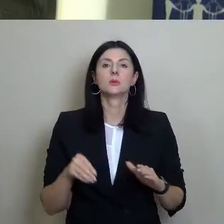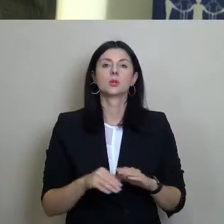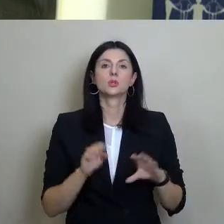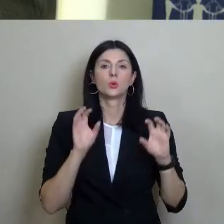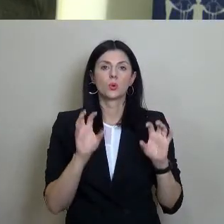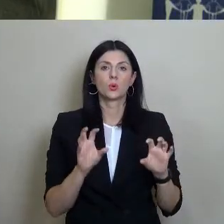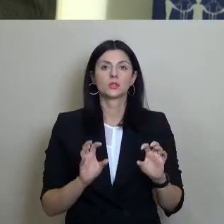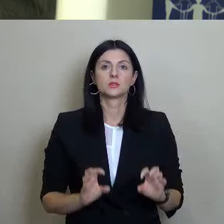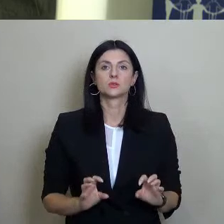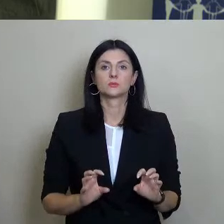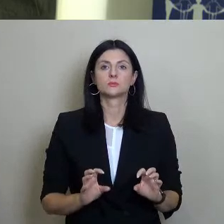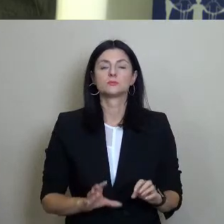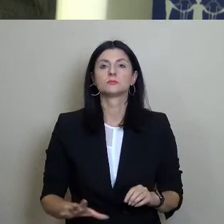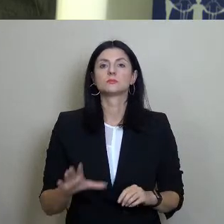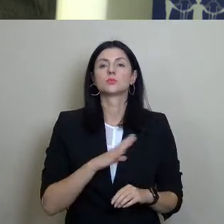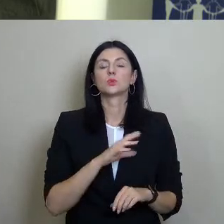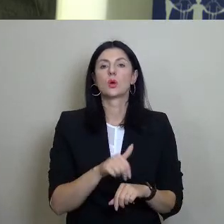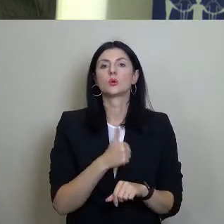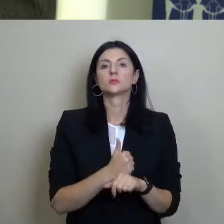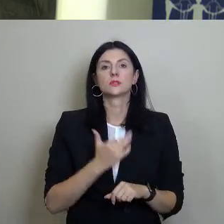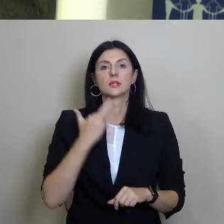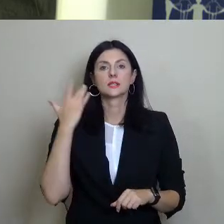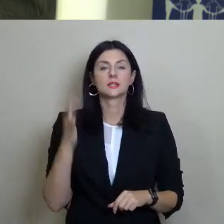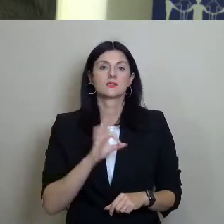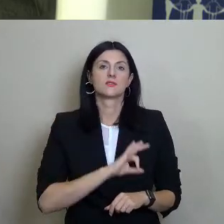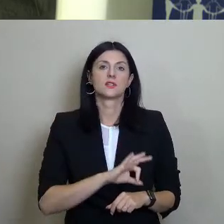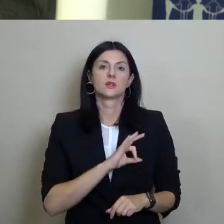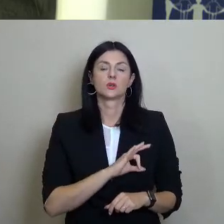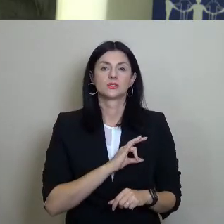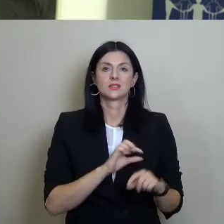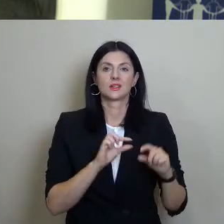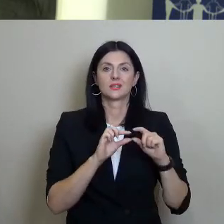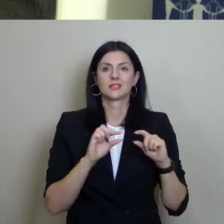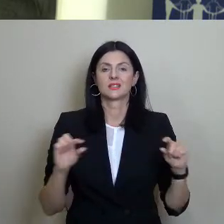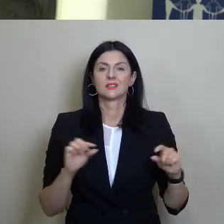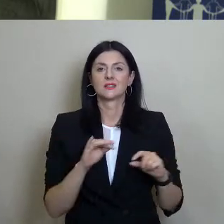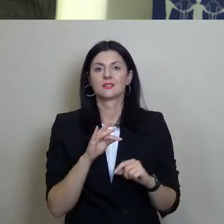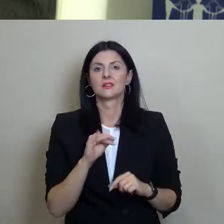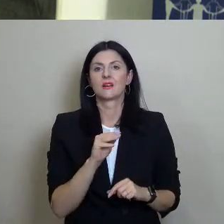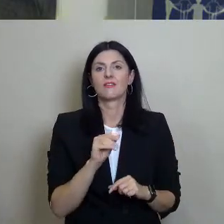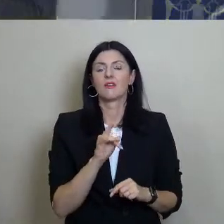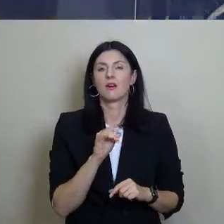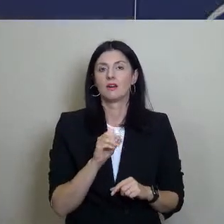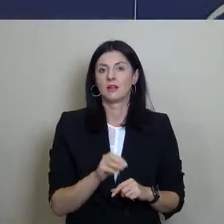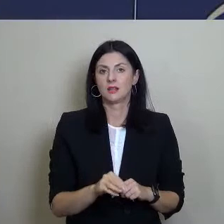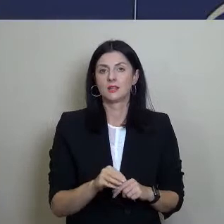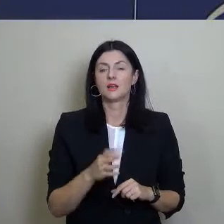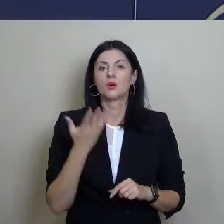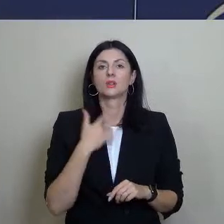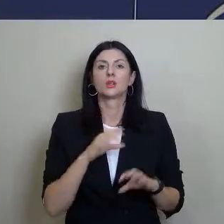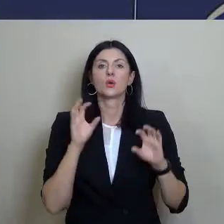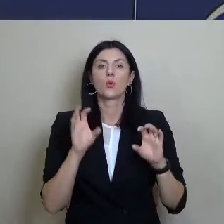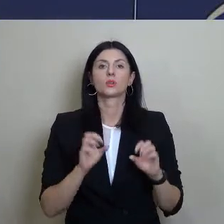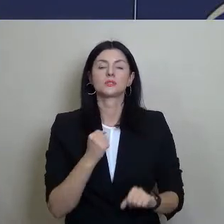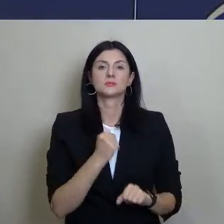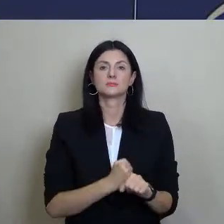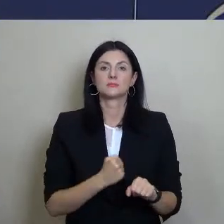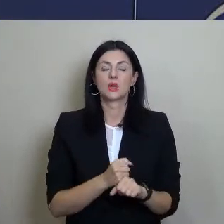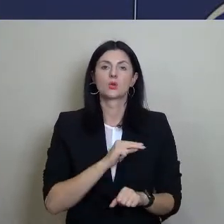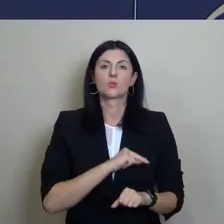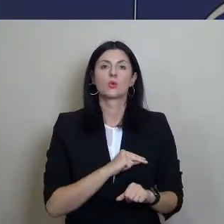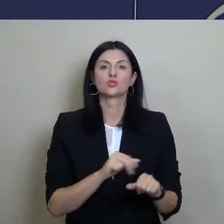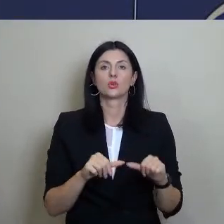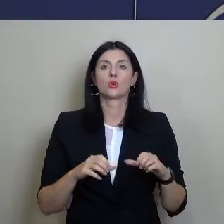the electoral code, we had the main idea to use the template. When the code